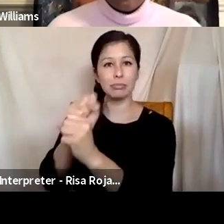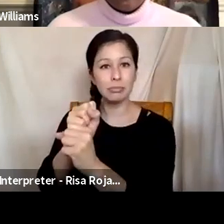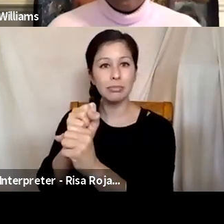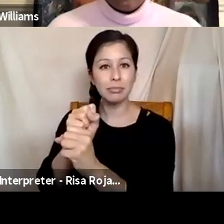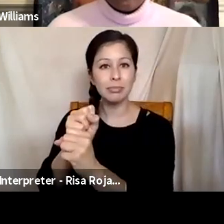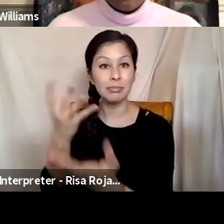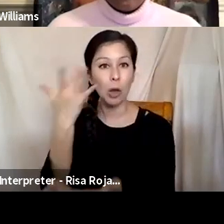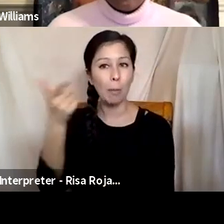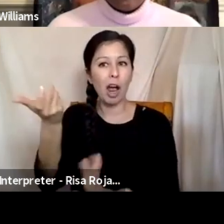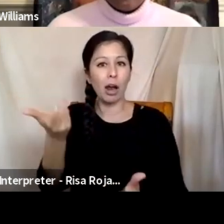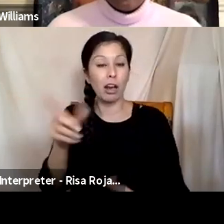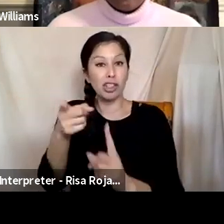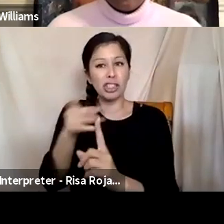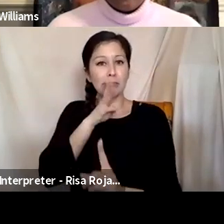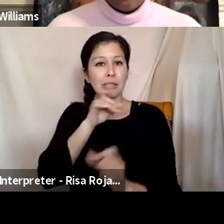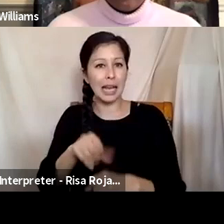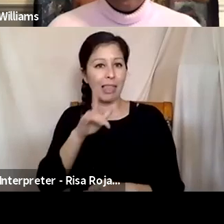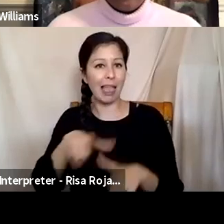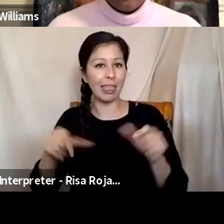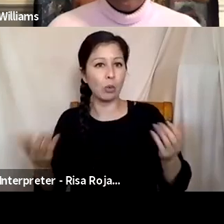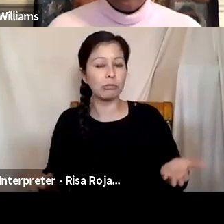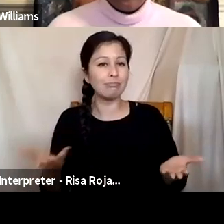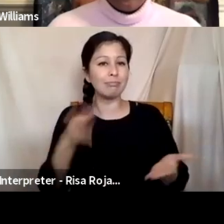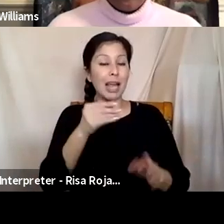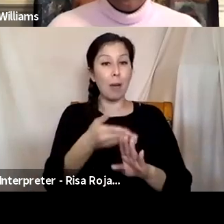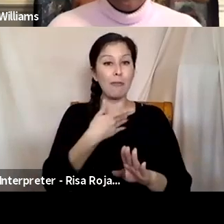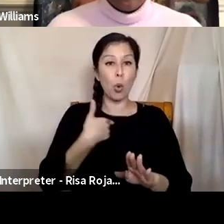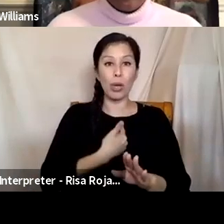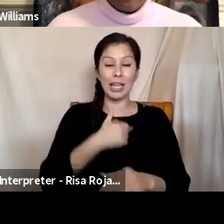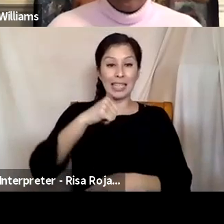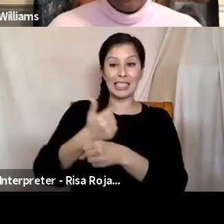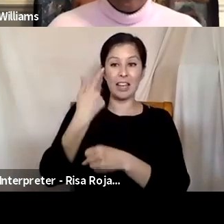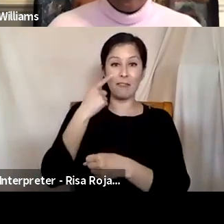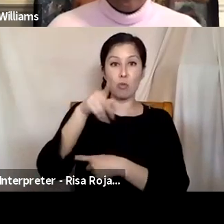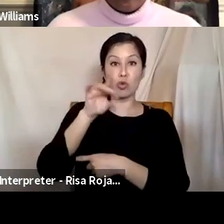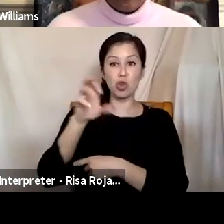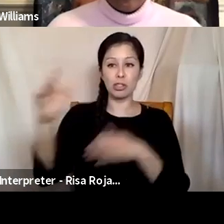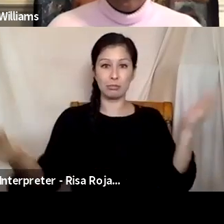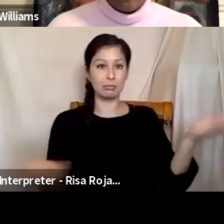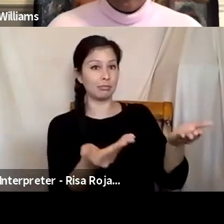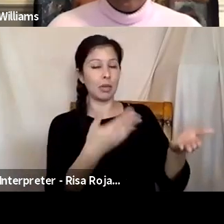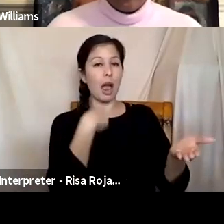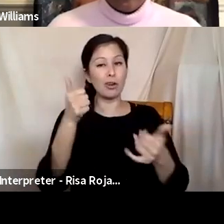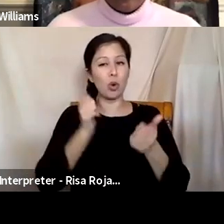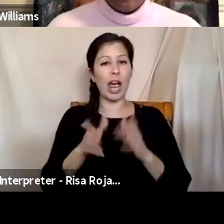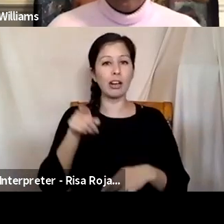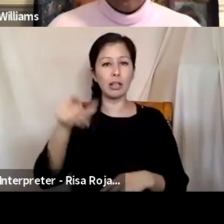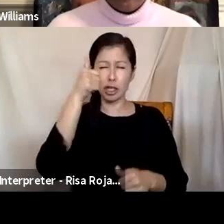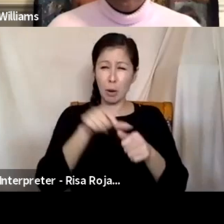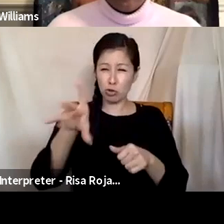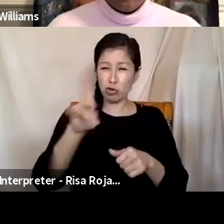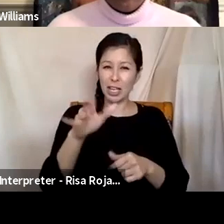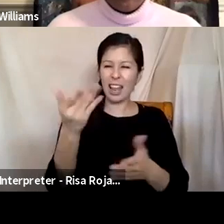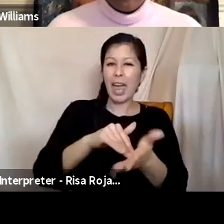closer attention because she actually is fluent. And then before we set them up for producers, I told the actor, remember what you